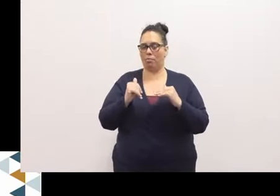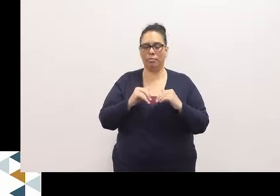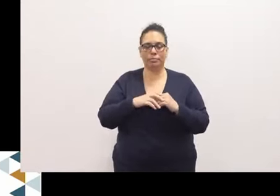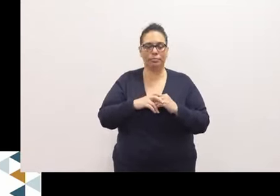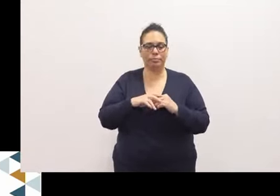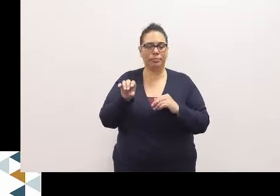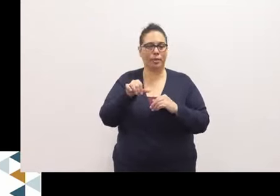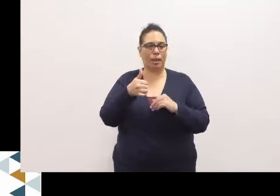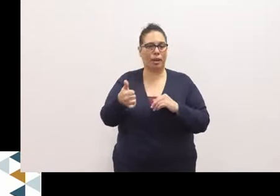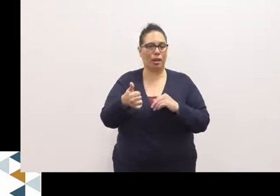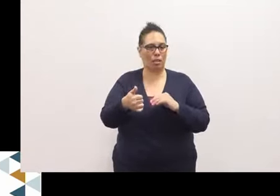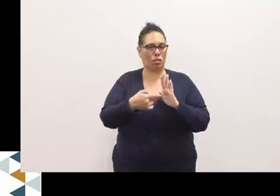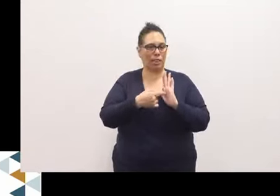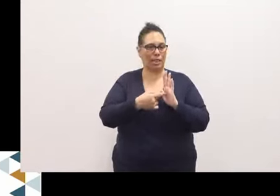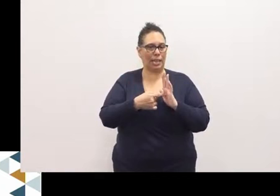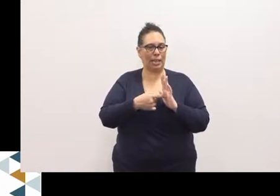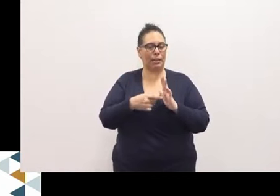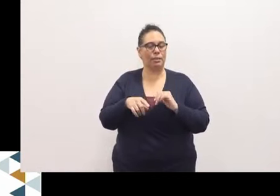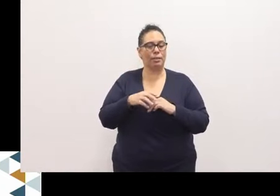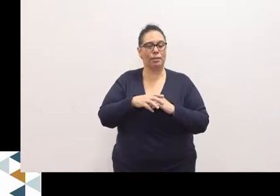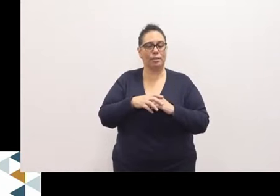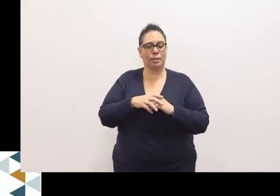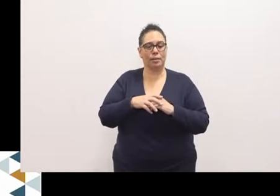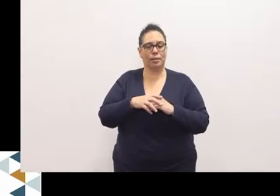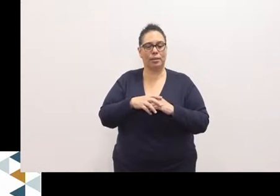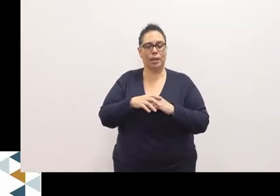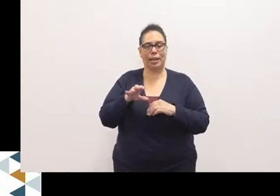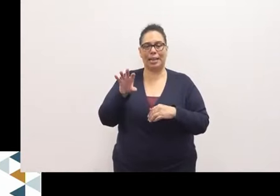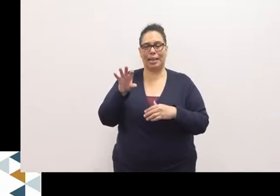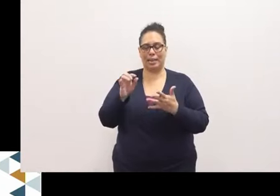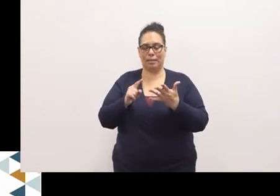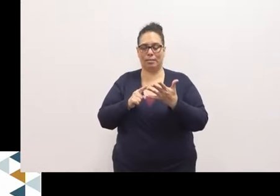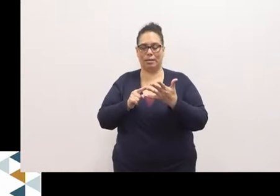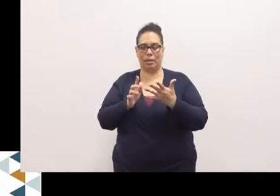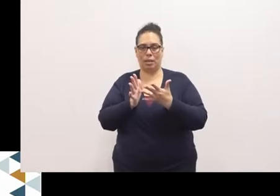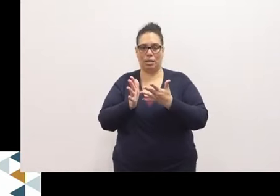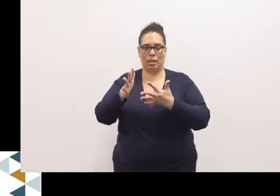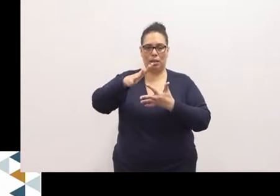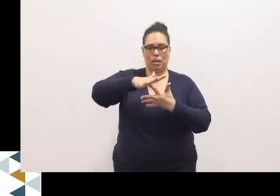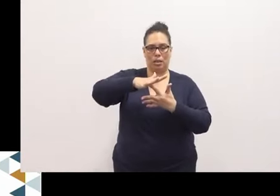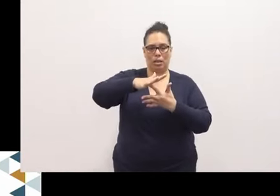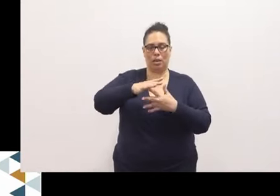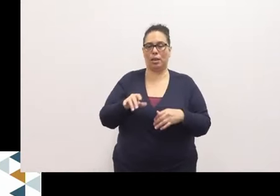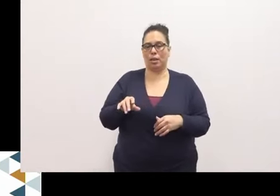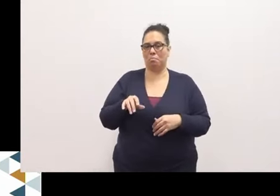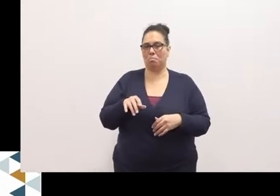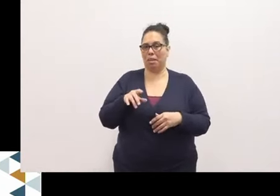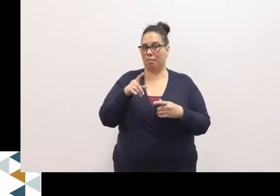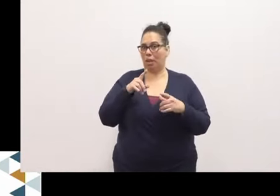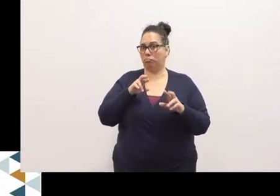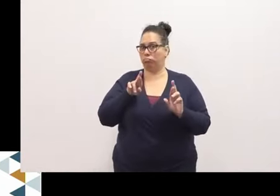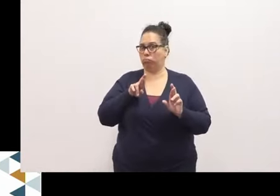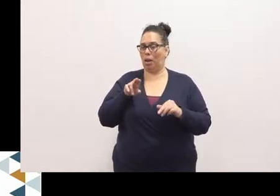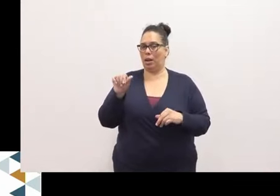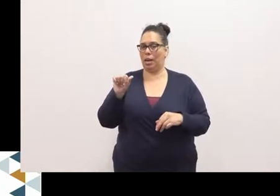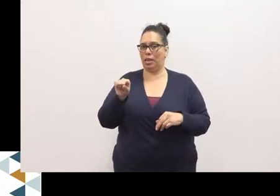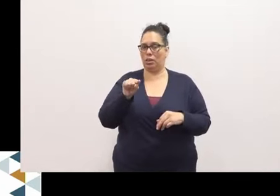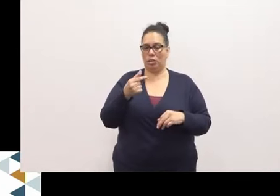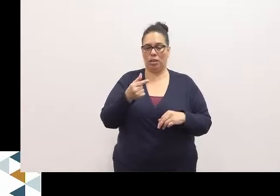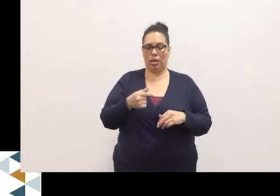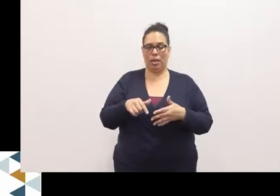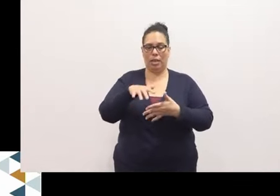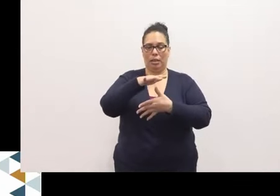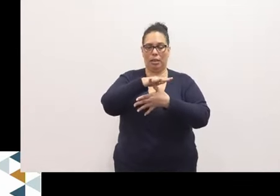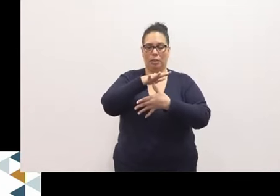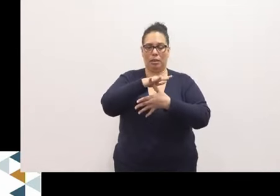indicator that we will look at is grade 9 through 11 on track for A through G, and current grade